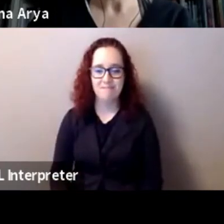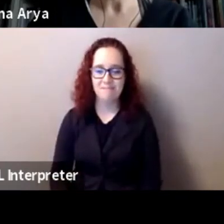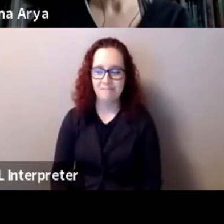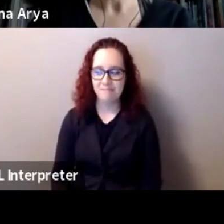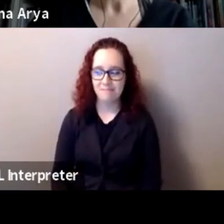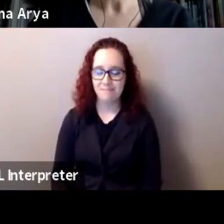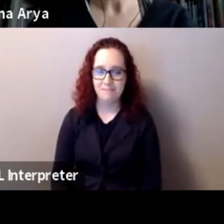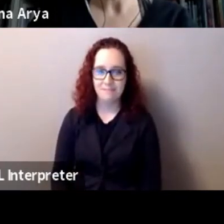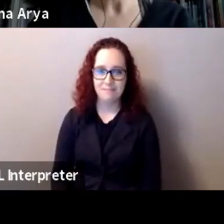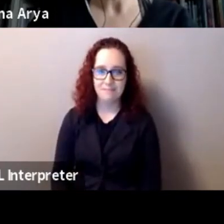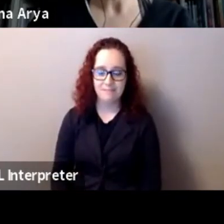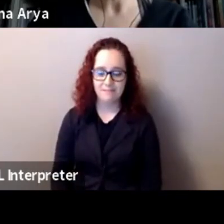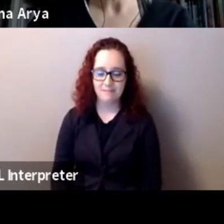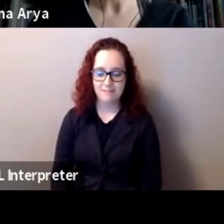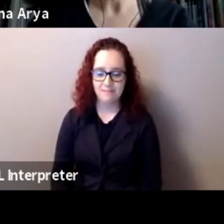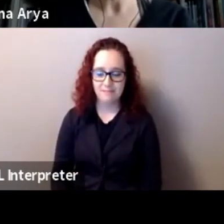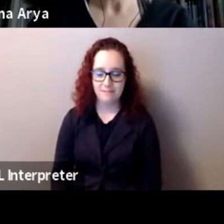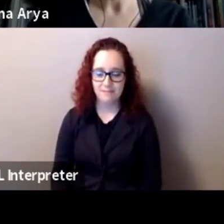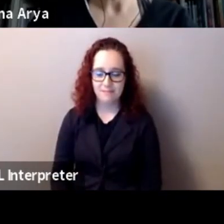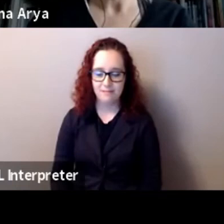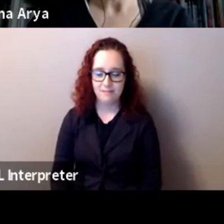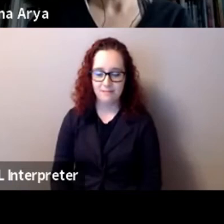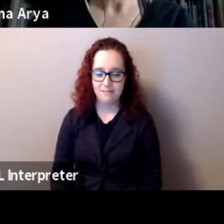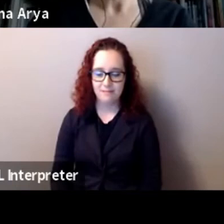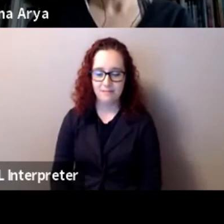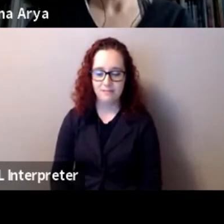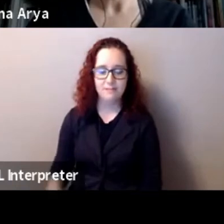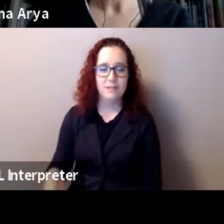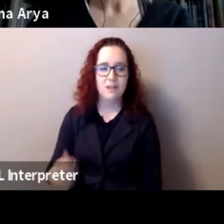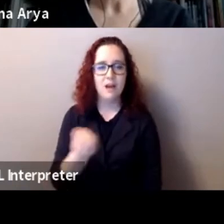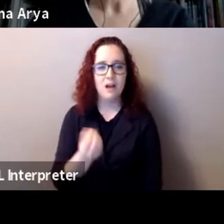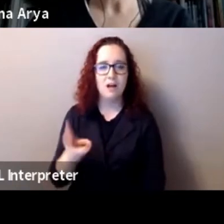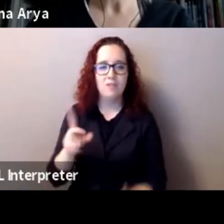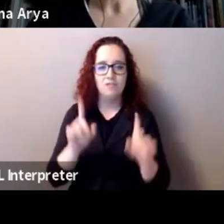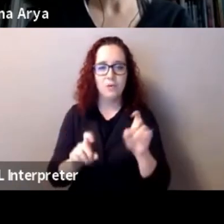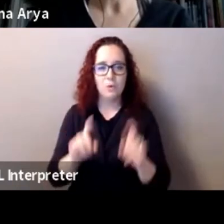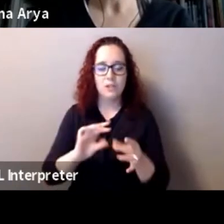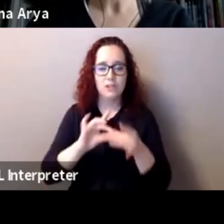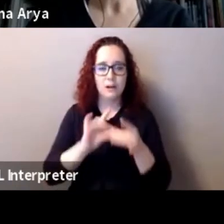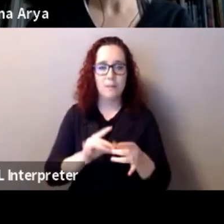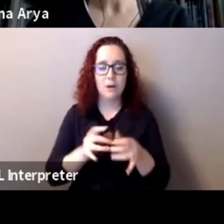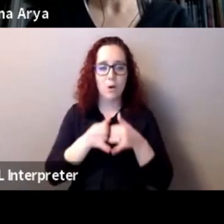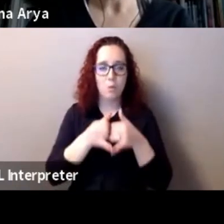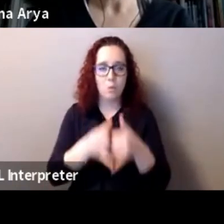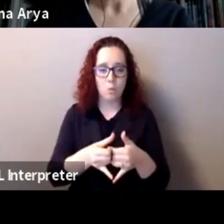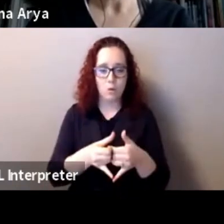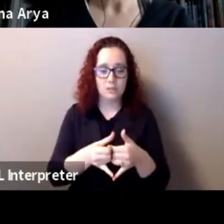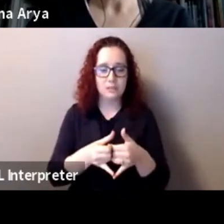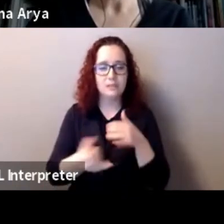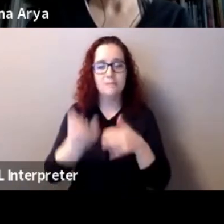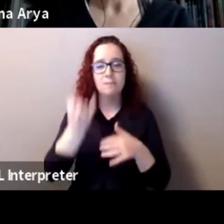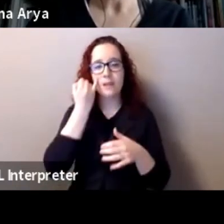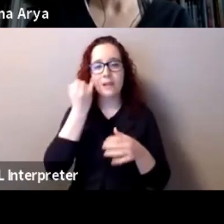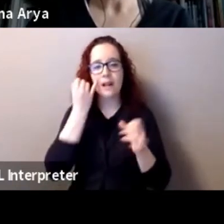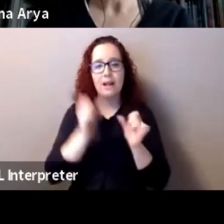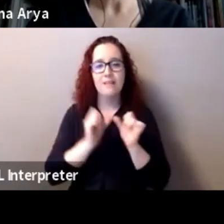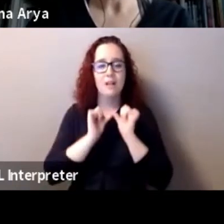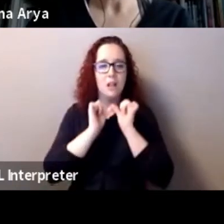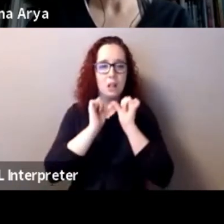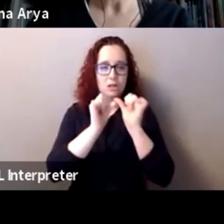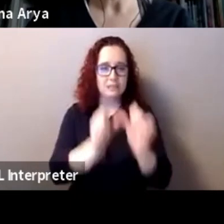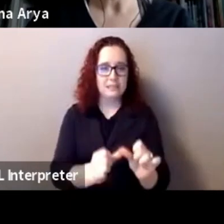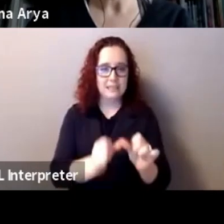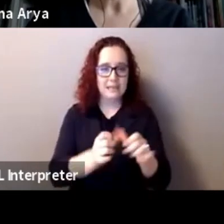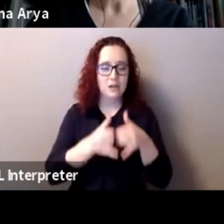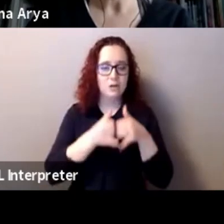So we had a couple of questions about awards as well. One of them, Nathan, was whether or not longstanding awards are reviewed